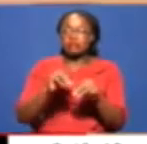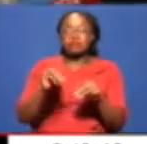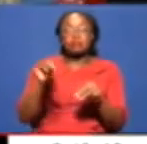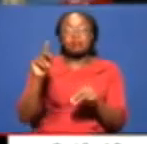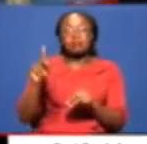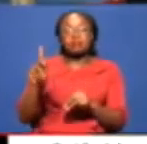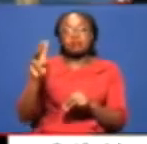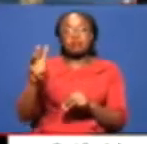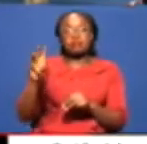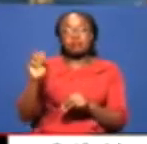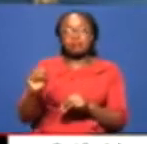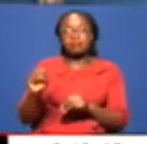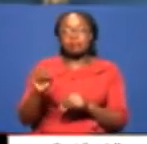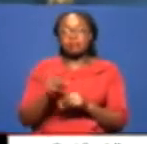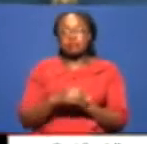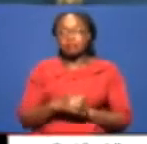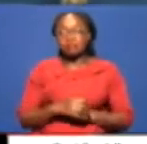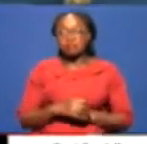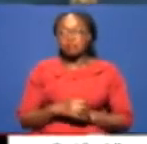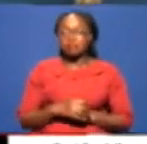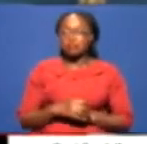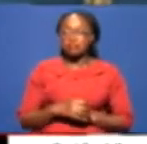Service.